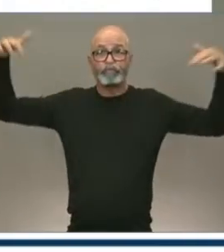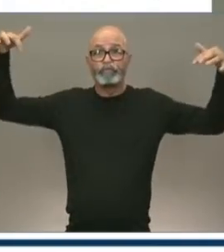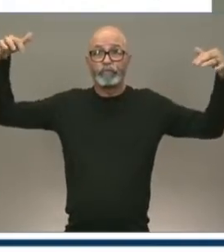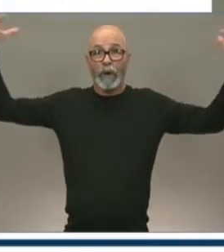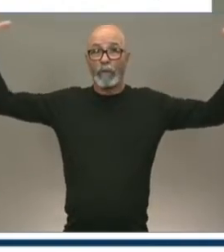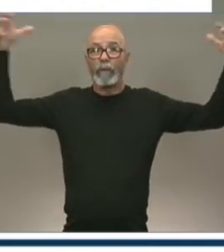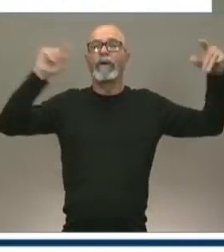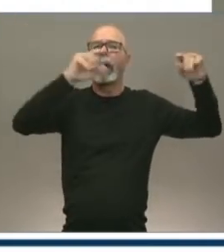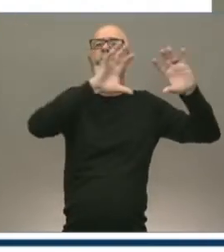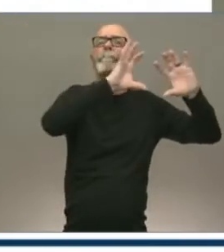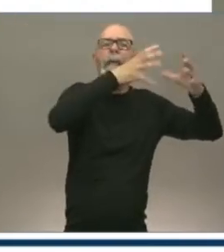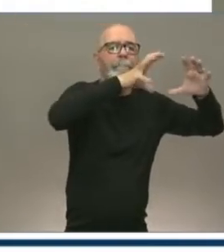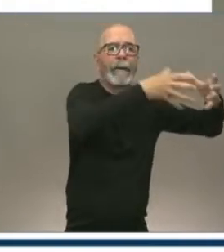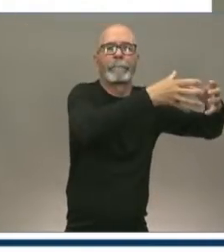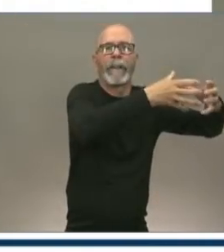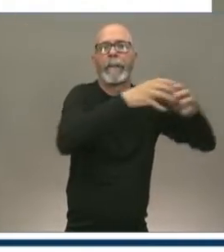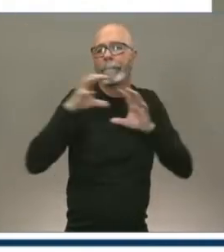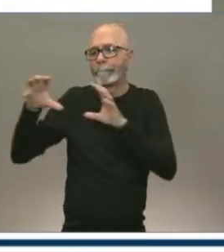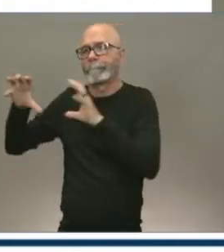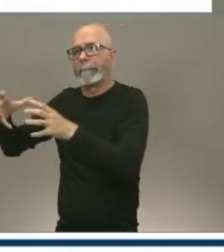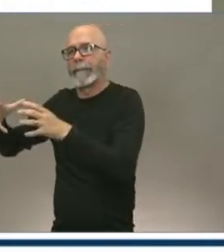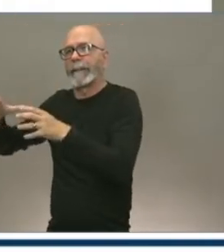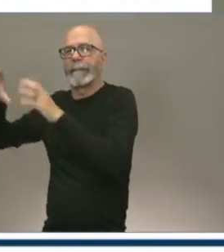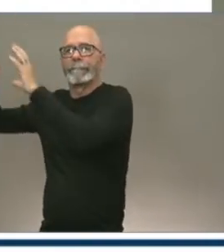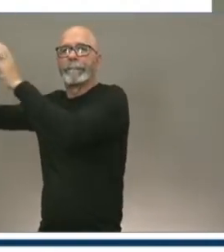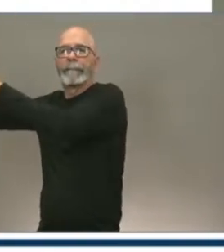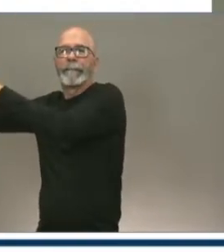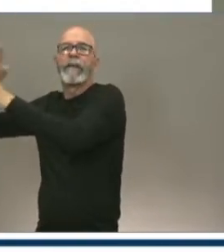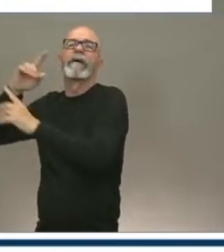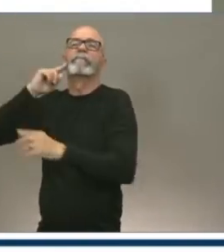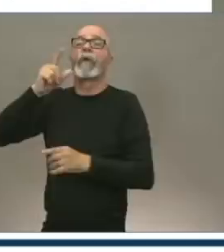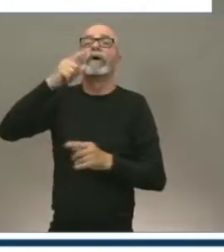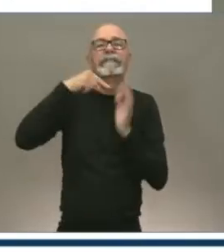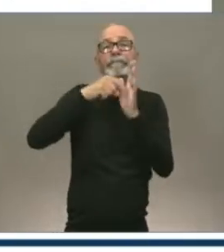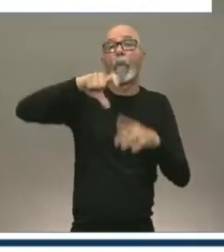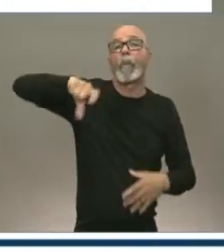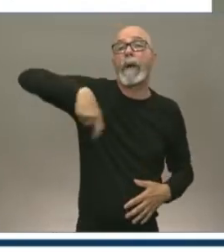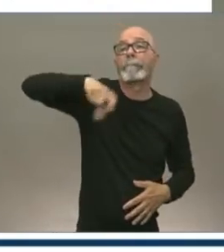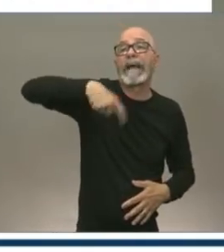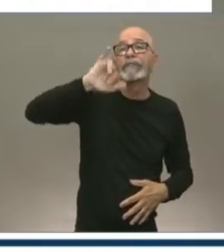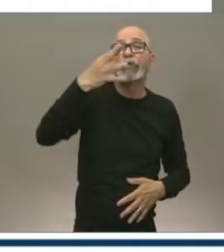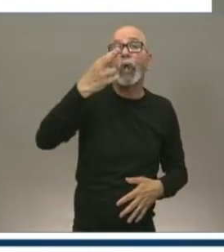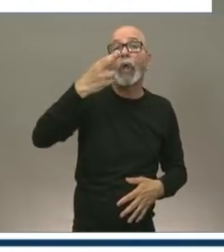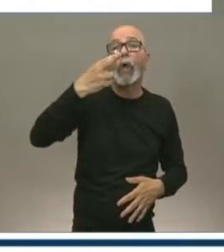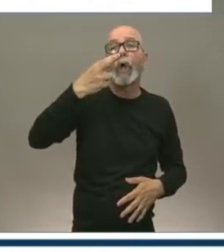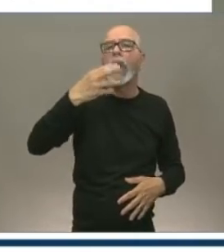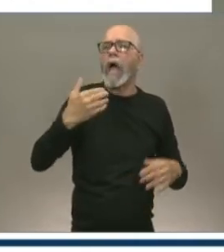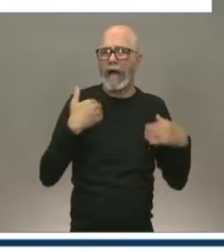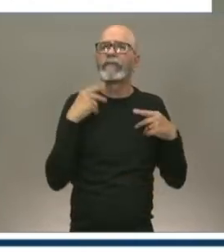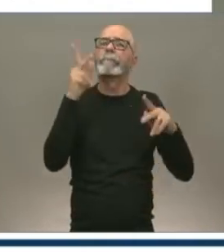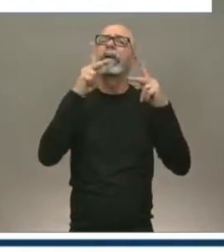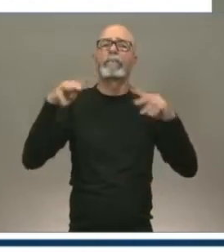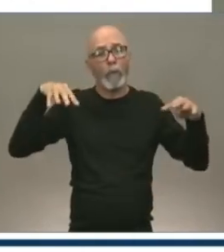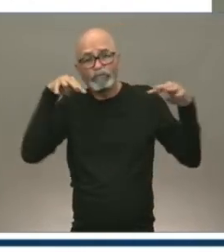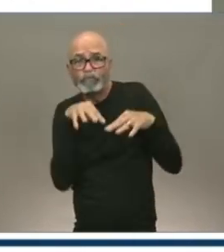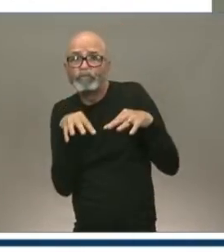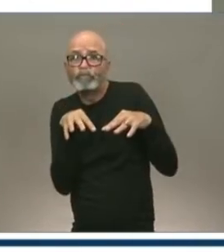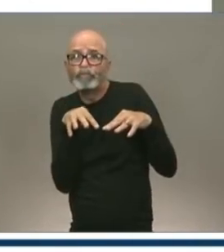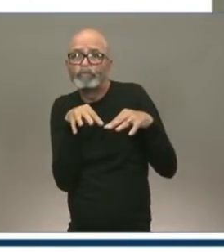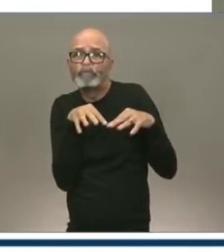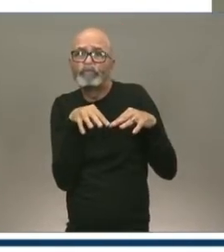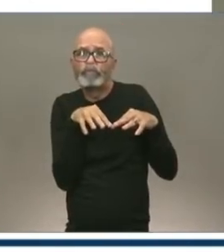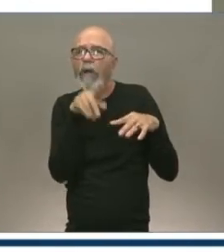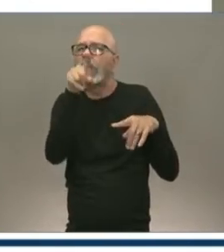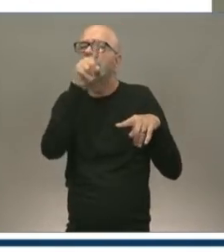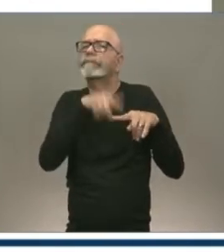allow for spectators now. We have spectators for Quebec Major Junior Hockey League teams. So whatever the rules are based on where we're at with the